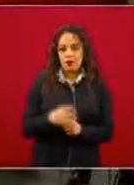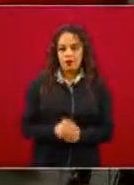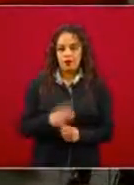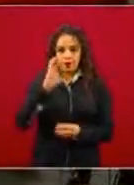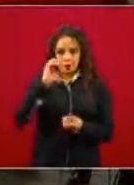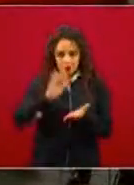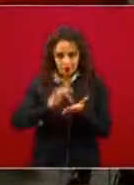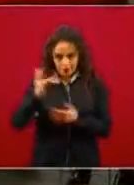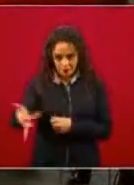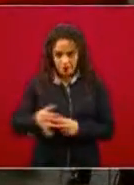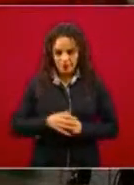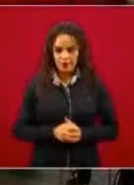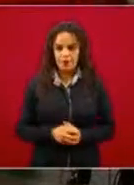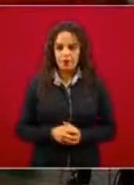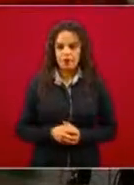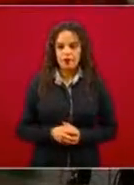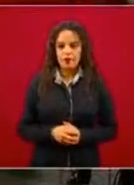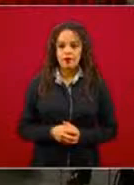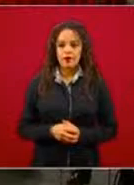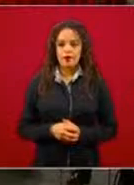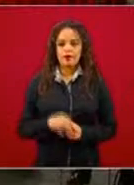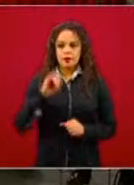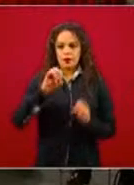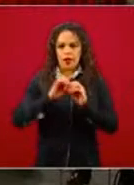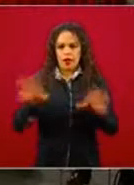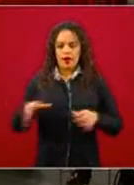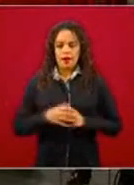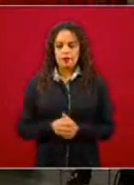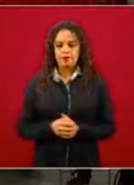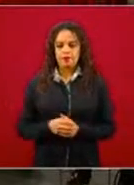moment? Thank you, Doctor. I appreciate it very much.